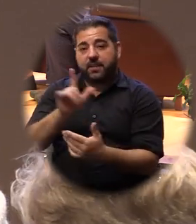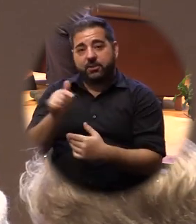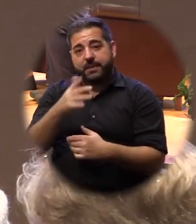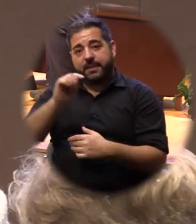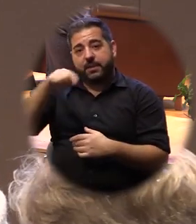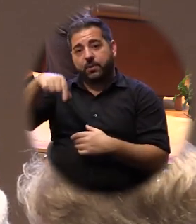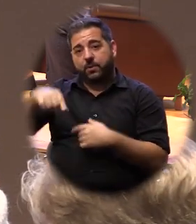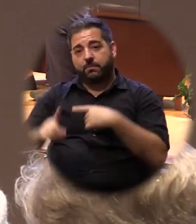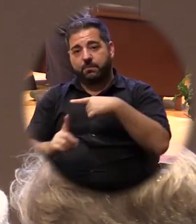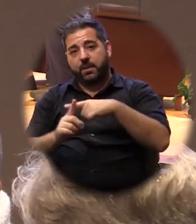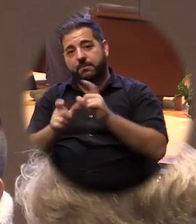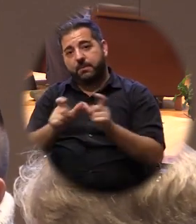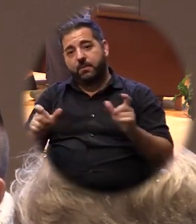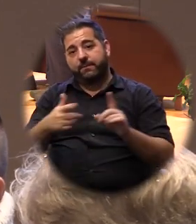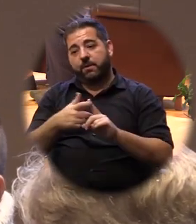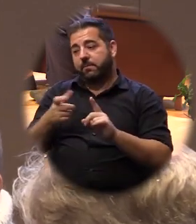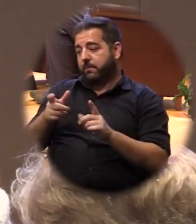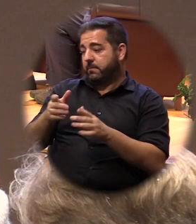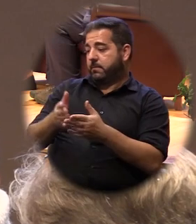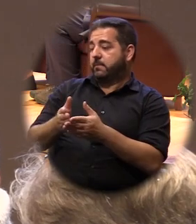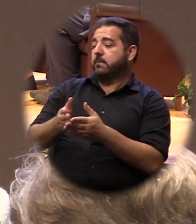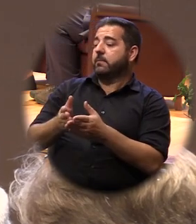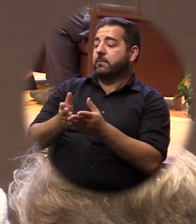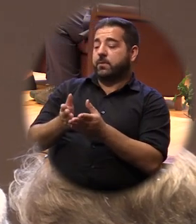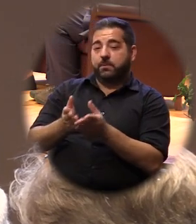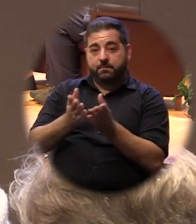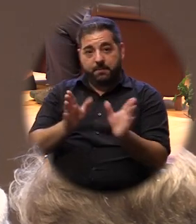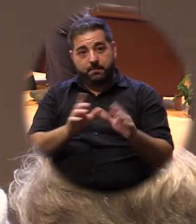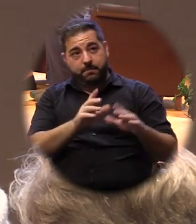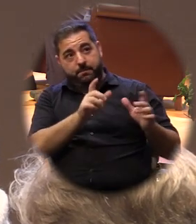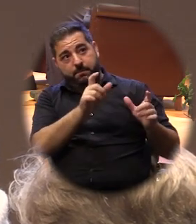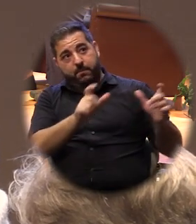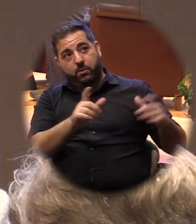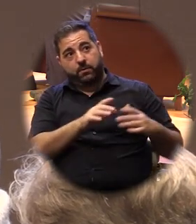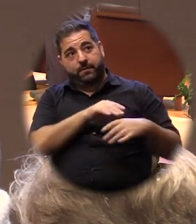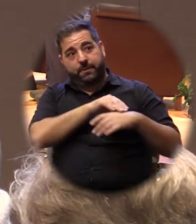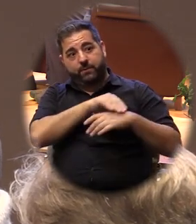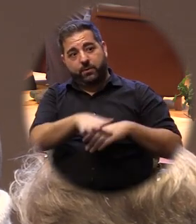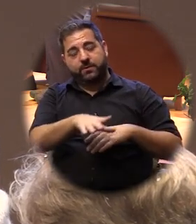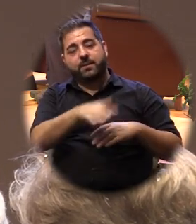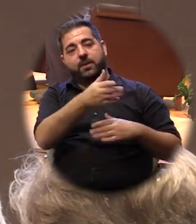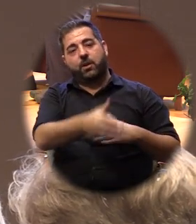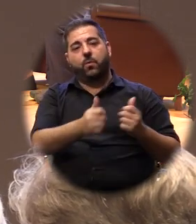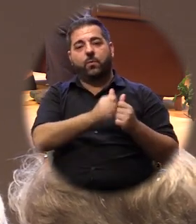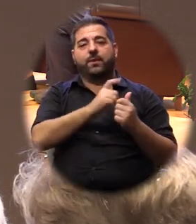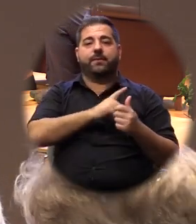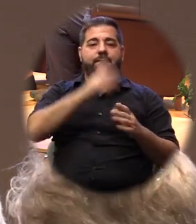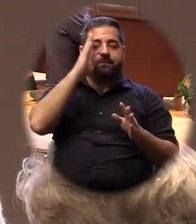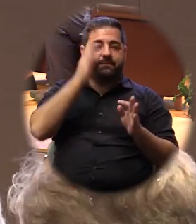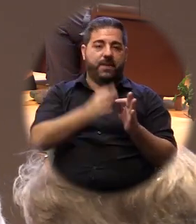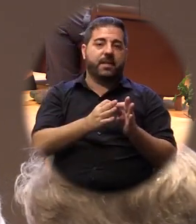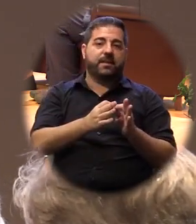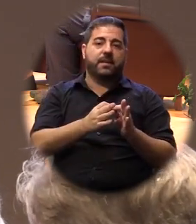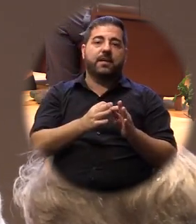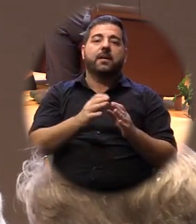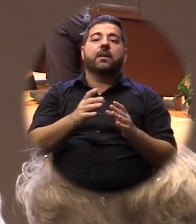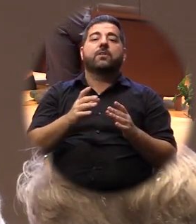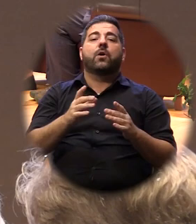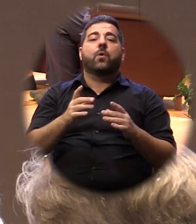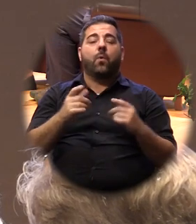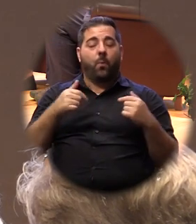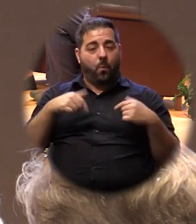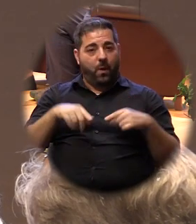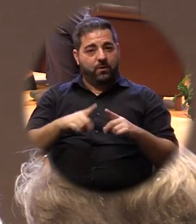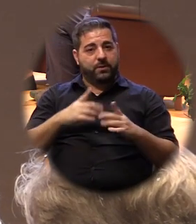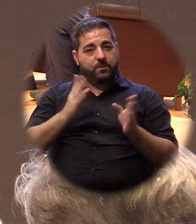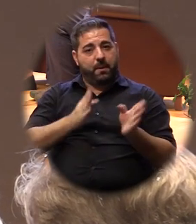plus folks from people with influence in faith spaces. We discussed this when we were prepping for the panel.